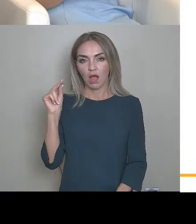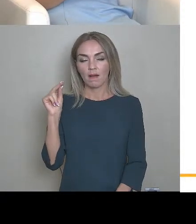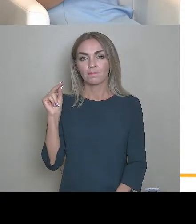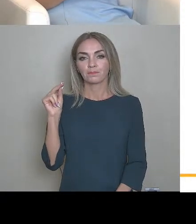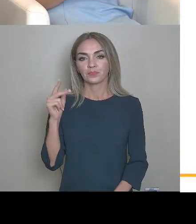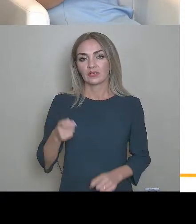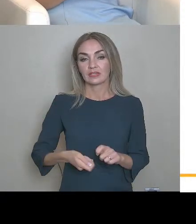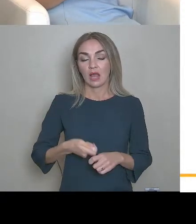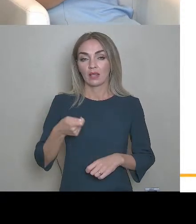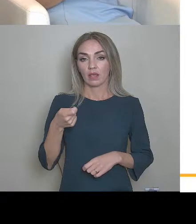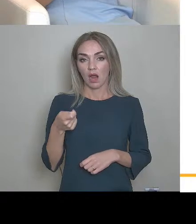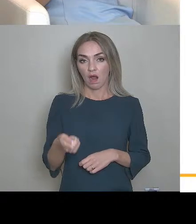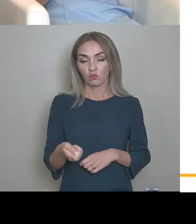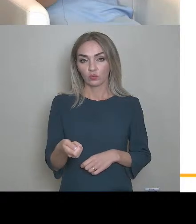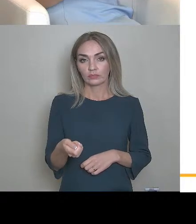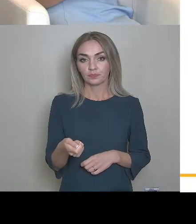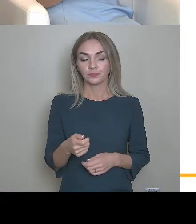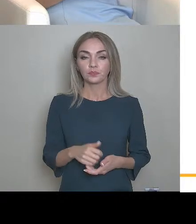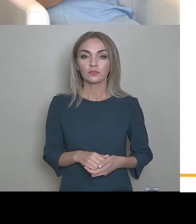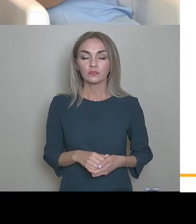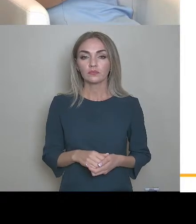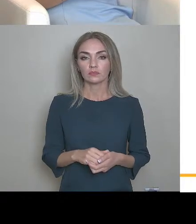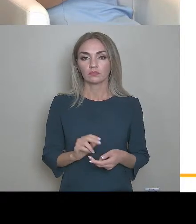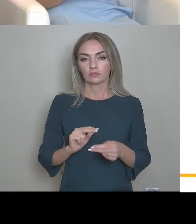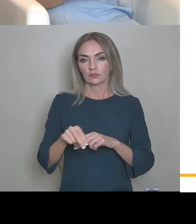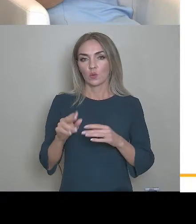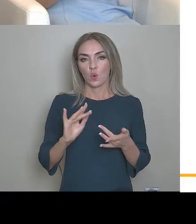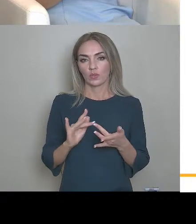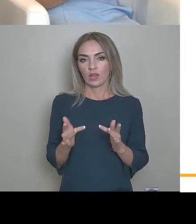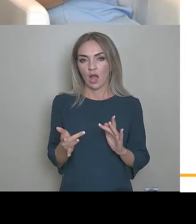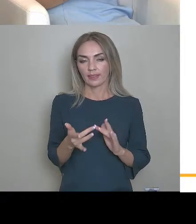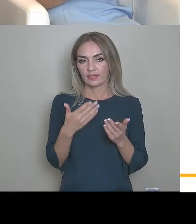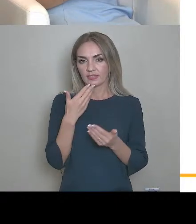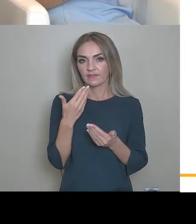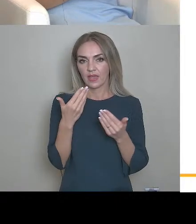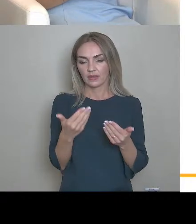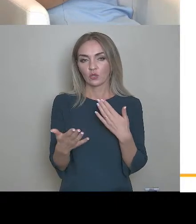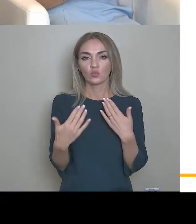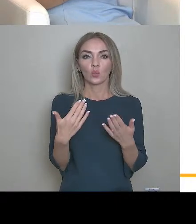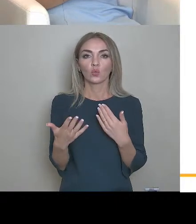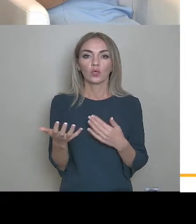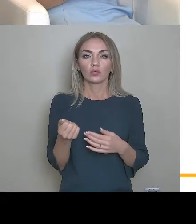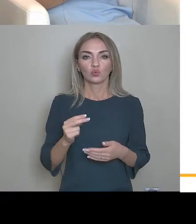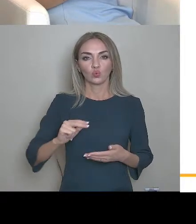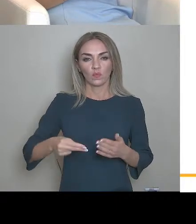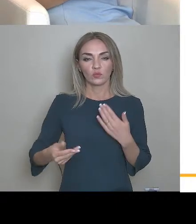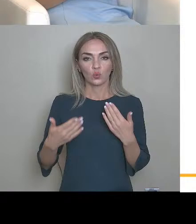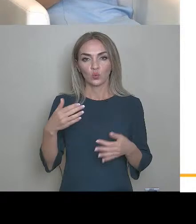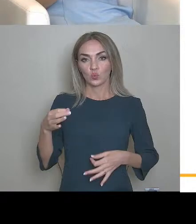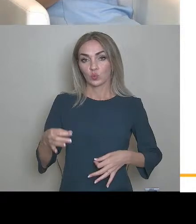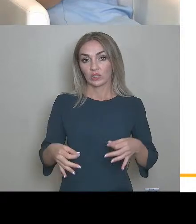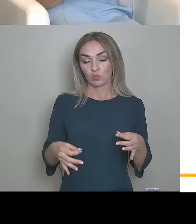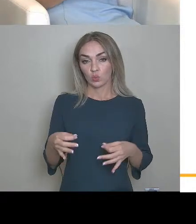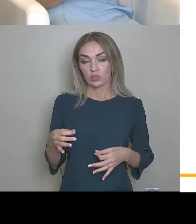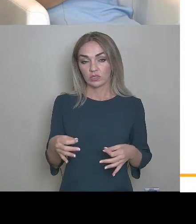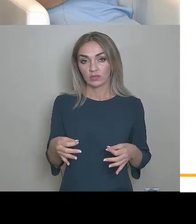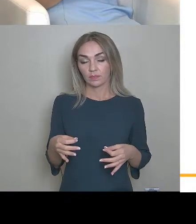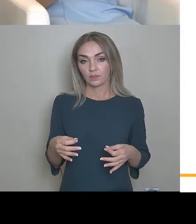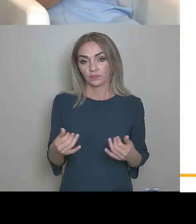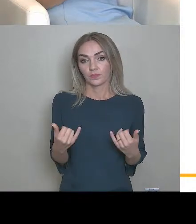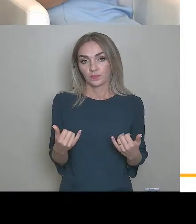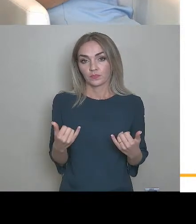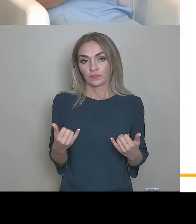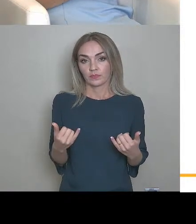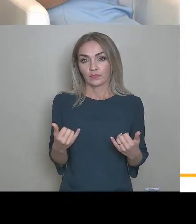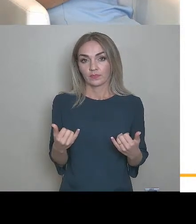was on September 4, it was online request that we submitted to